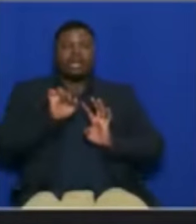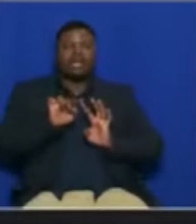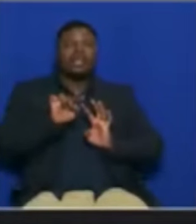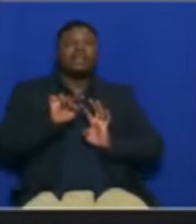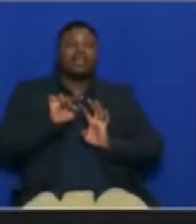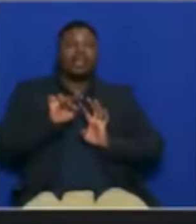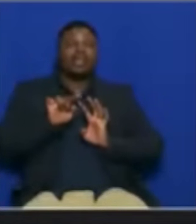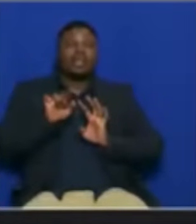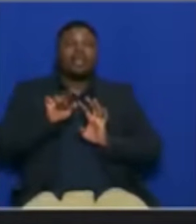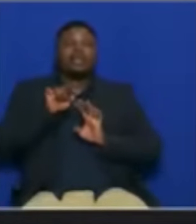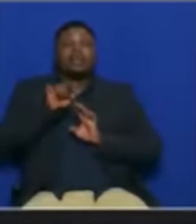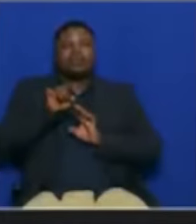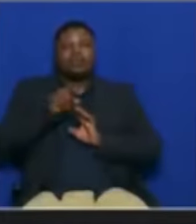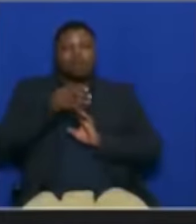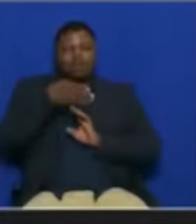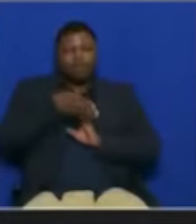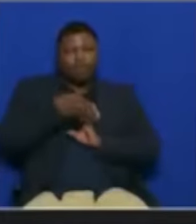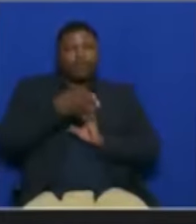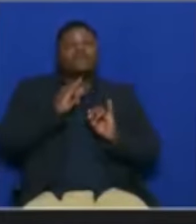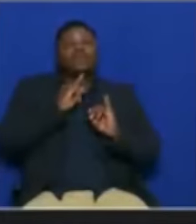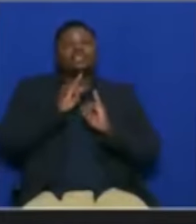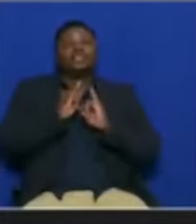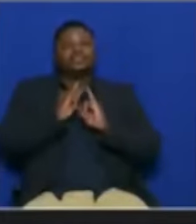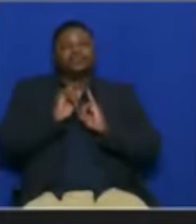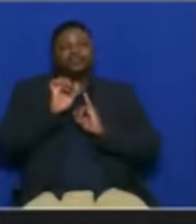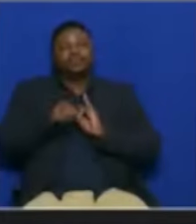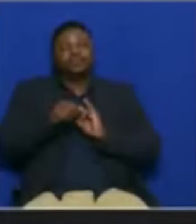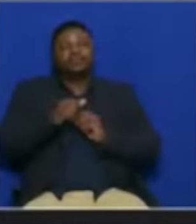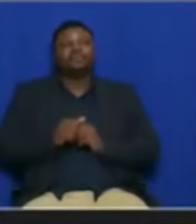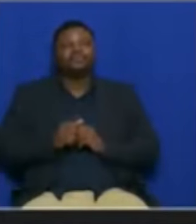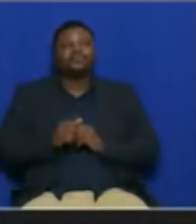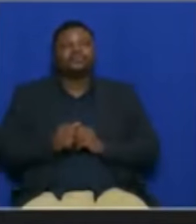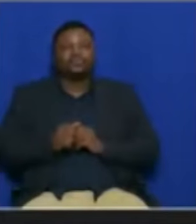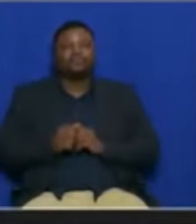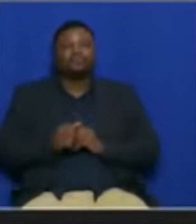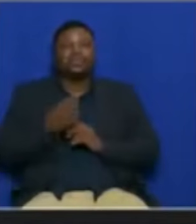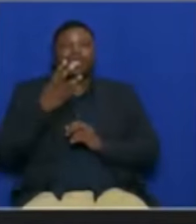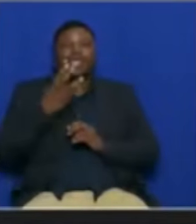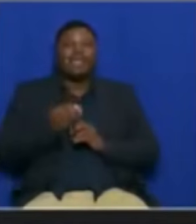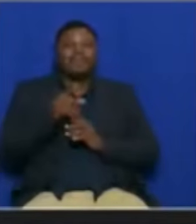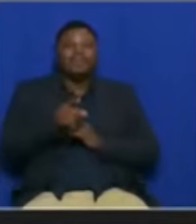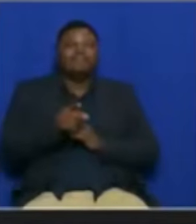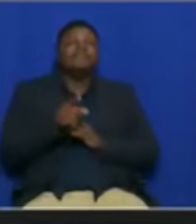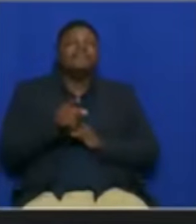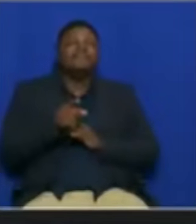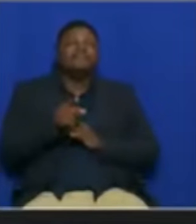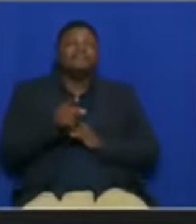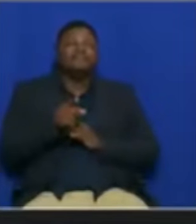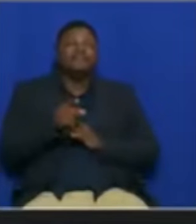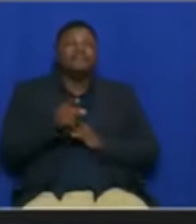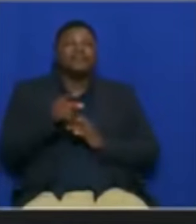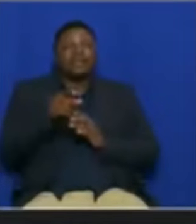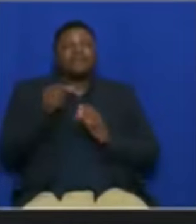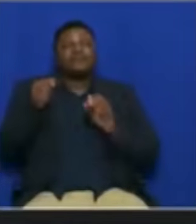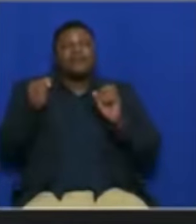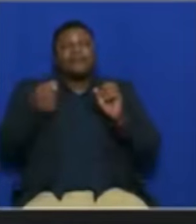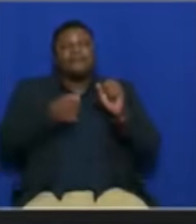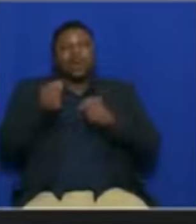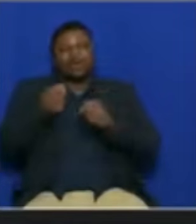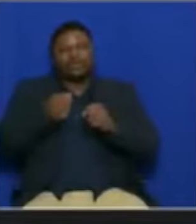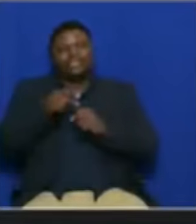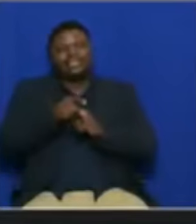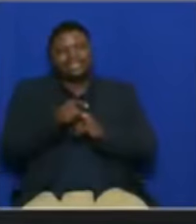And it's got a litany of posts with different members constituting different panels. My interest lies